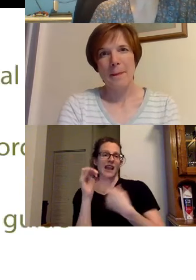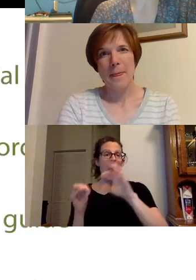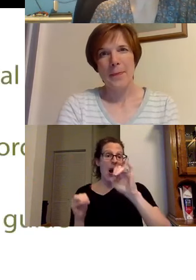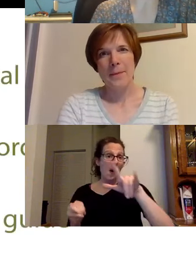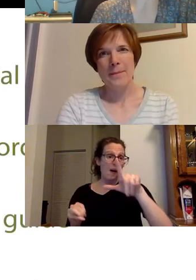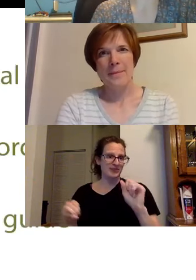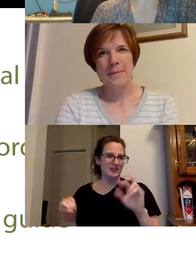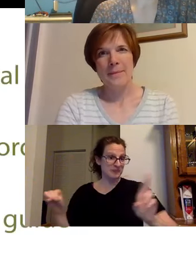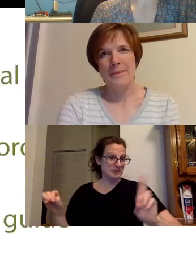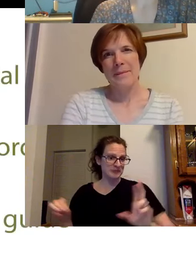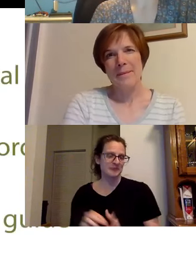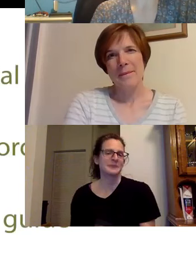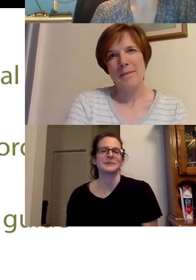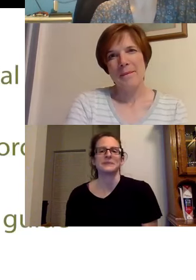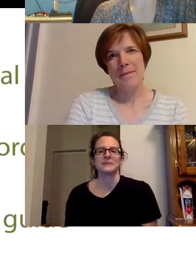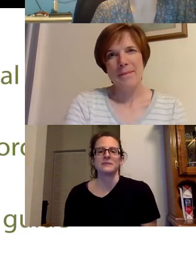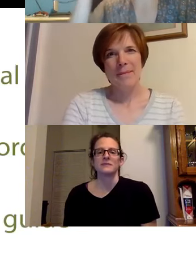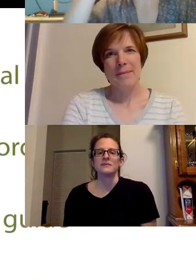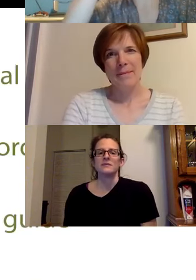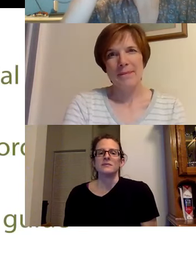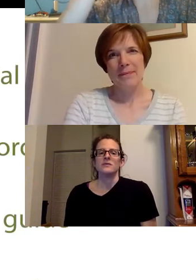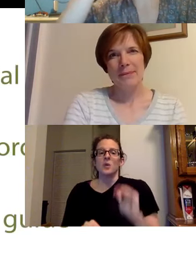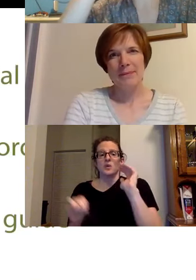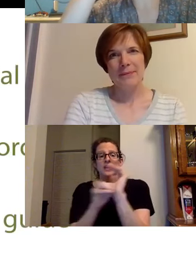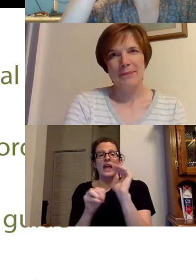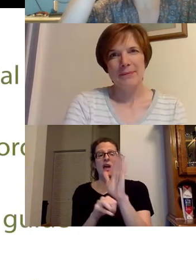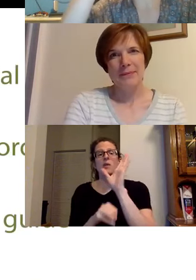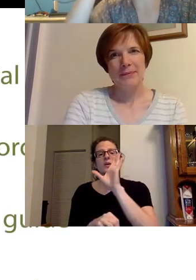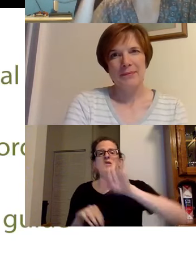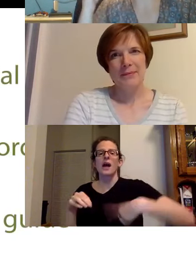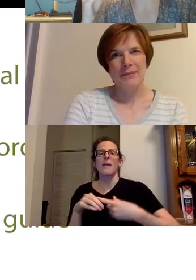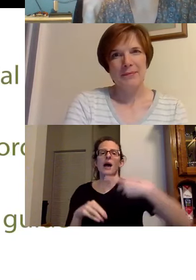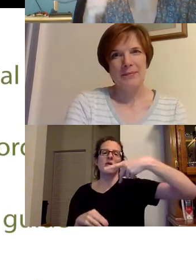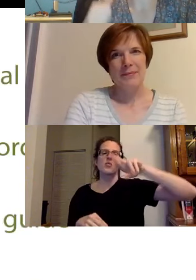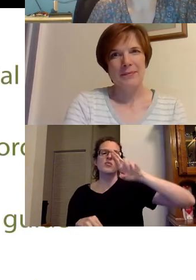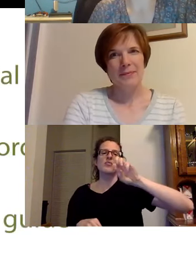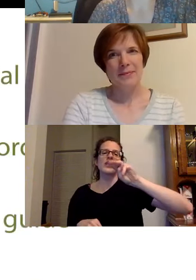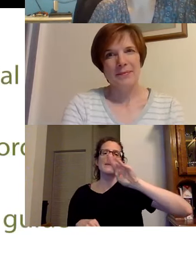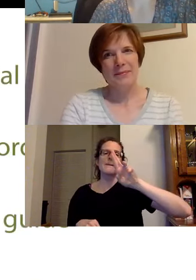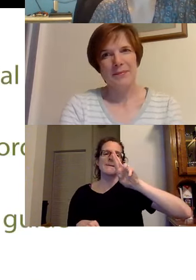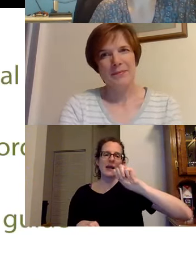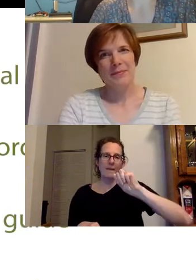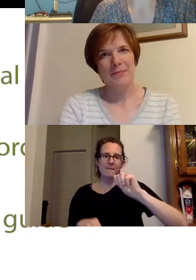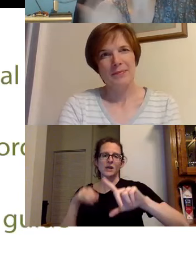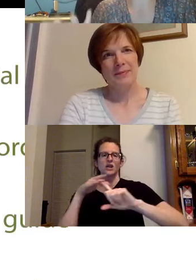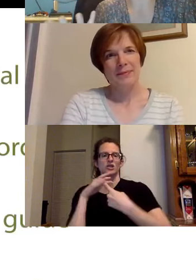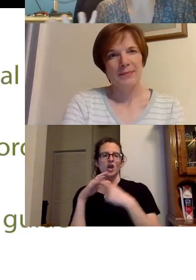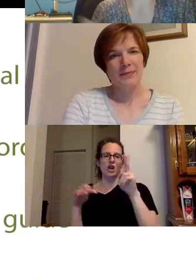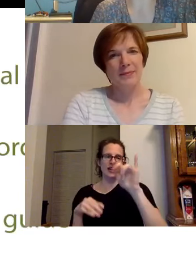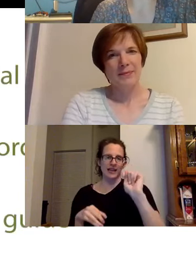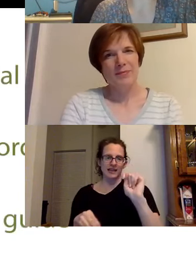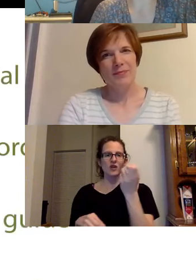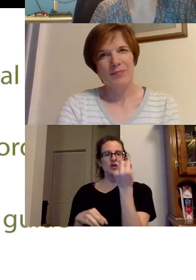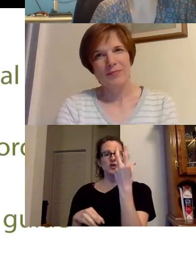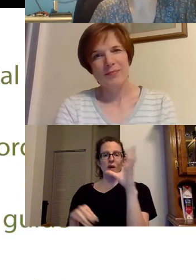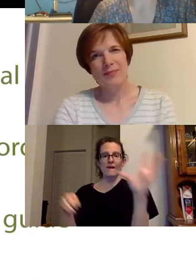some oils. Tonight we're going to discuss the premium starter kit, and 12 oils